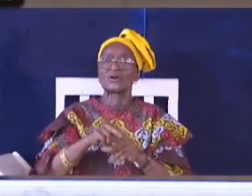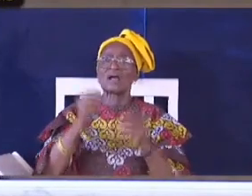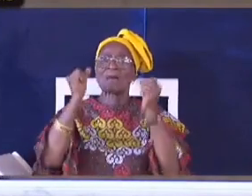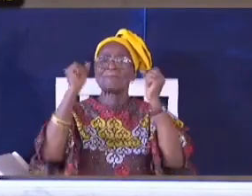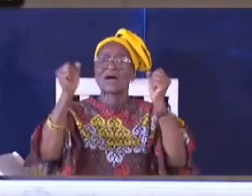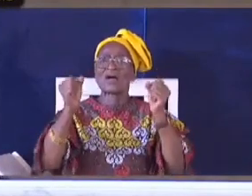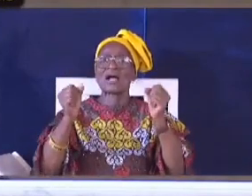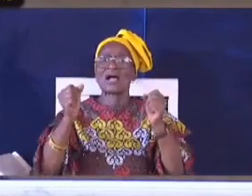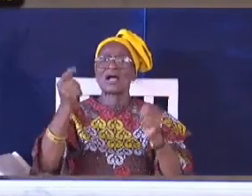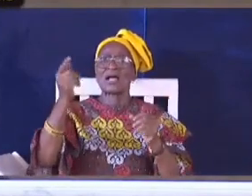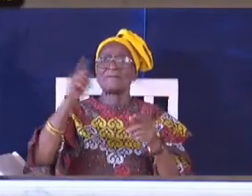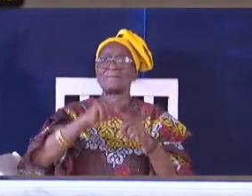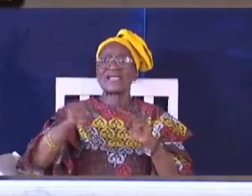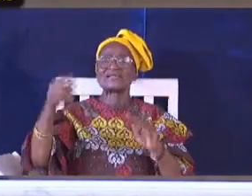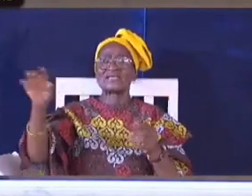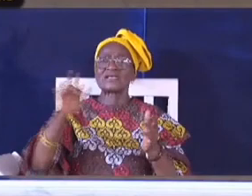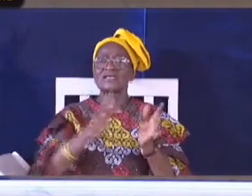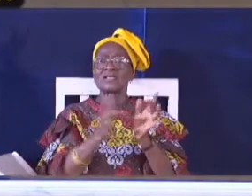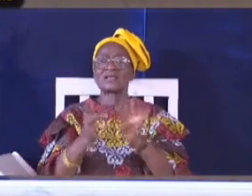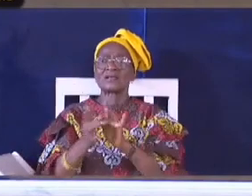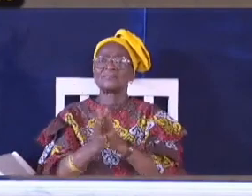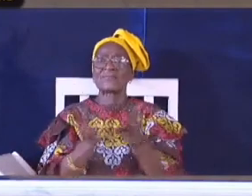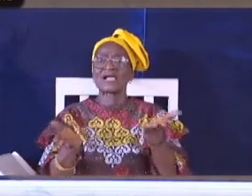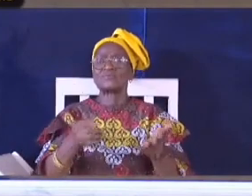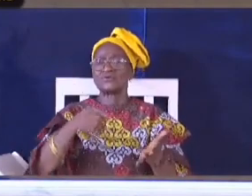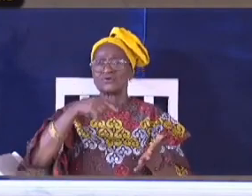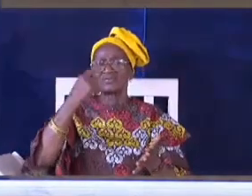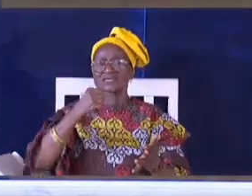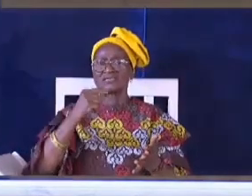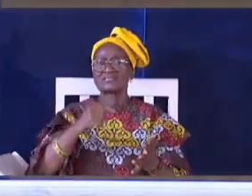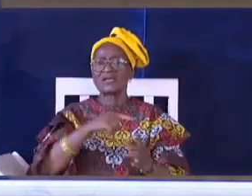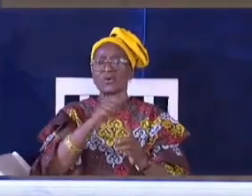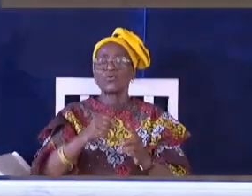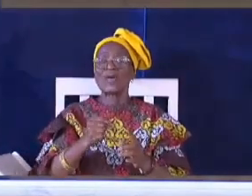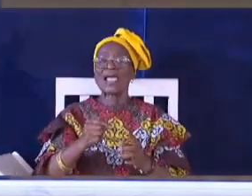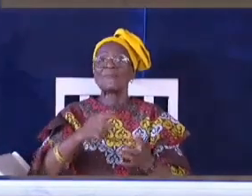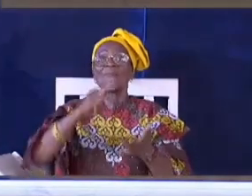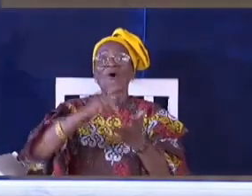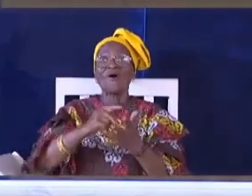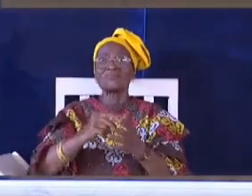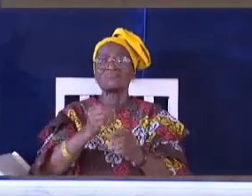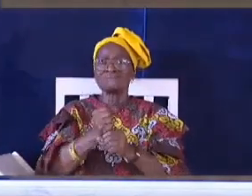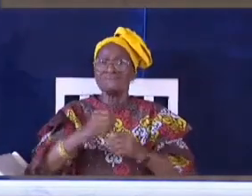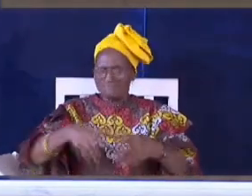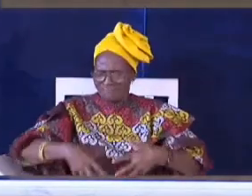But the Bible says, when Paul got angry,